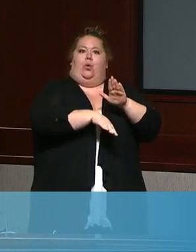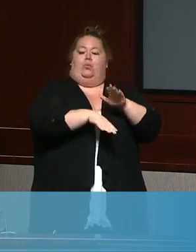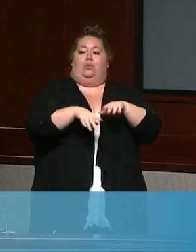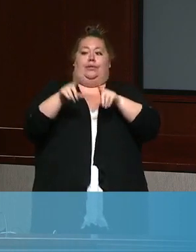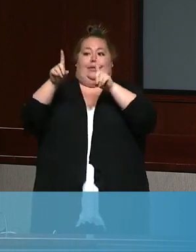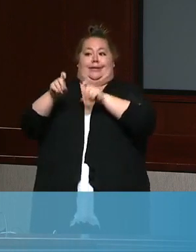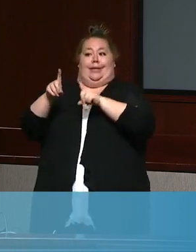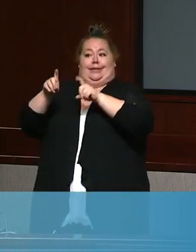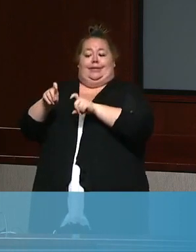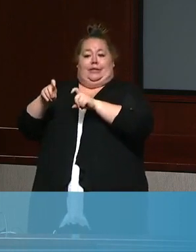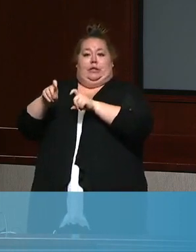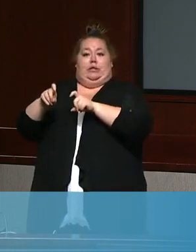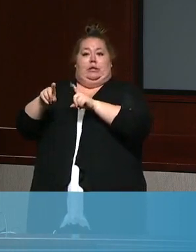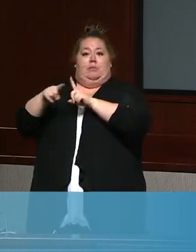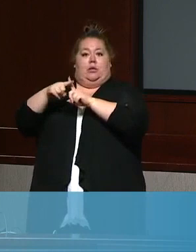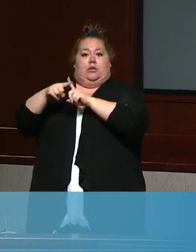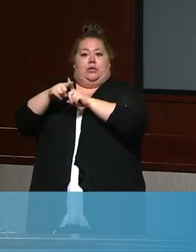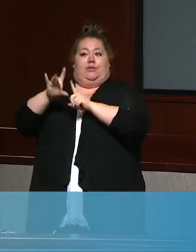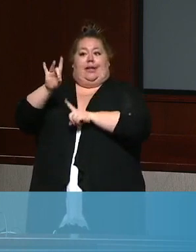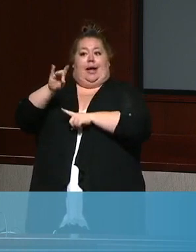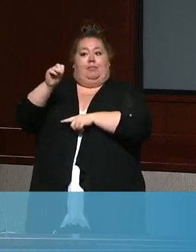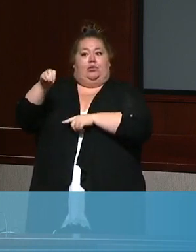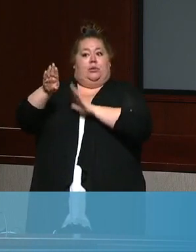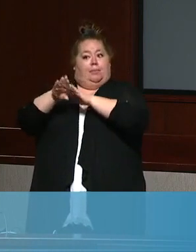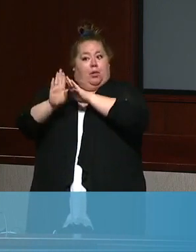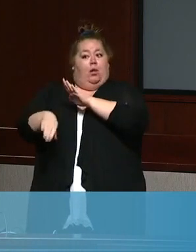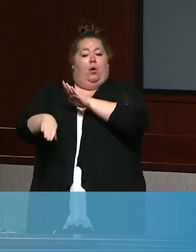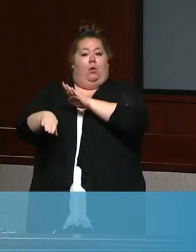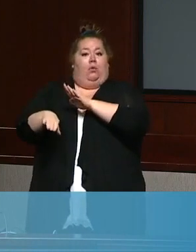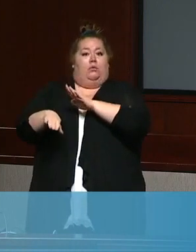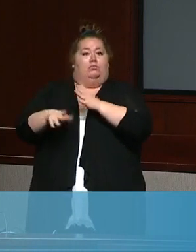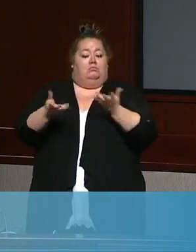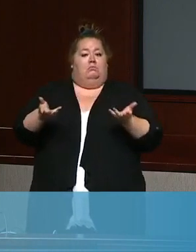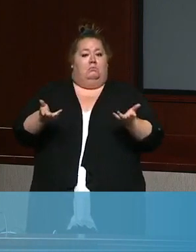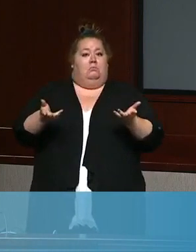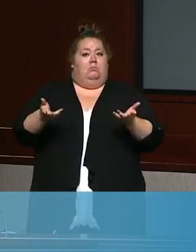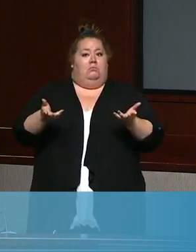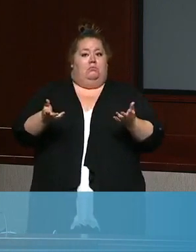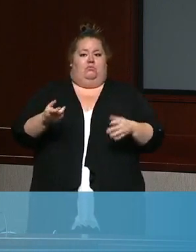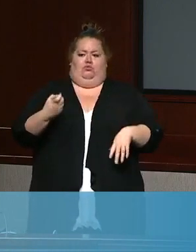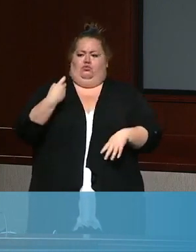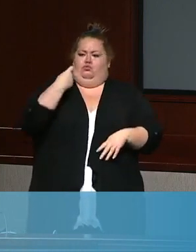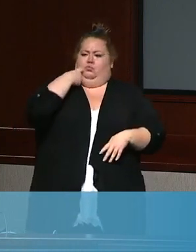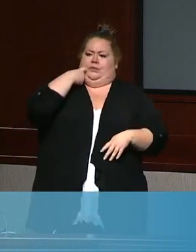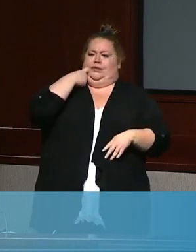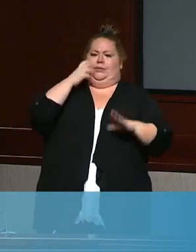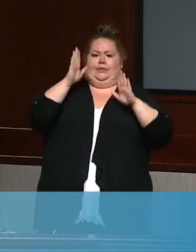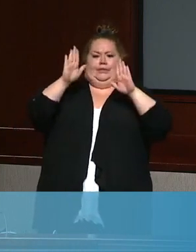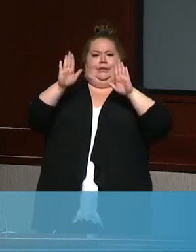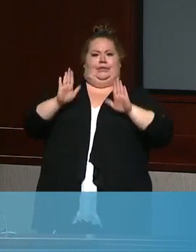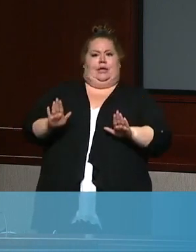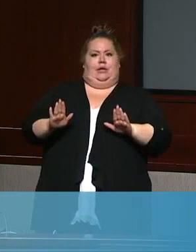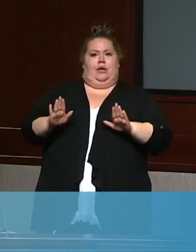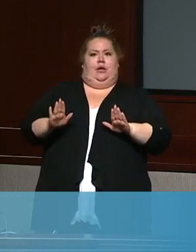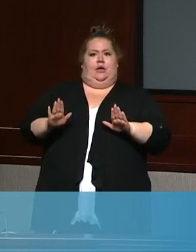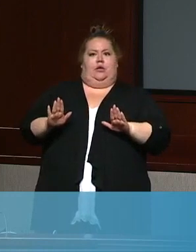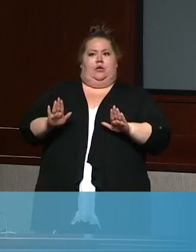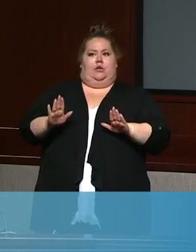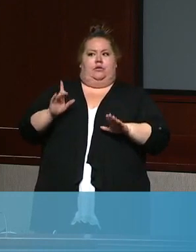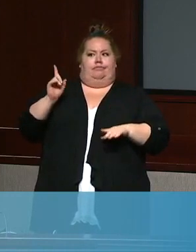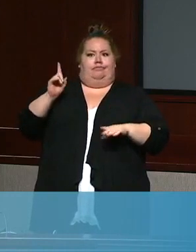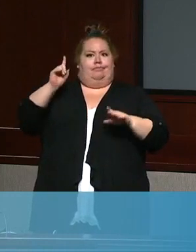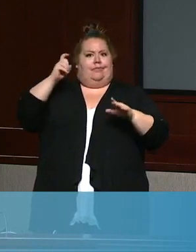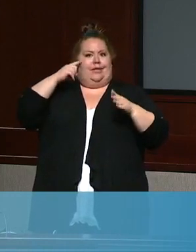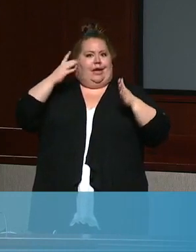testing positivity rate to 8% or below. Sunday, he gathered,